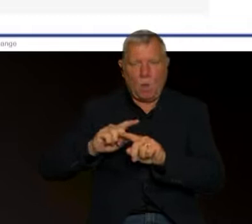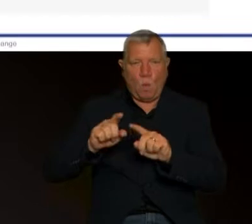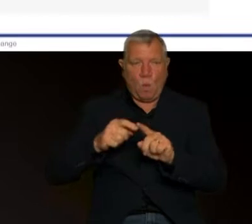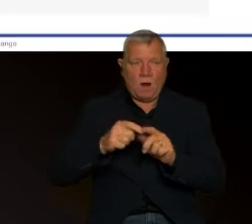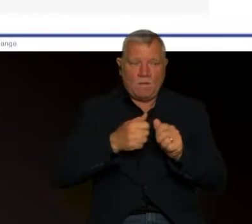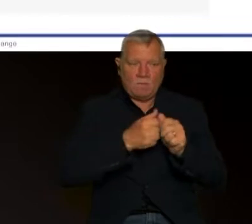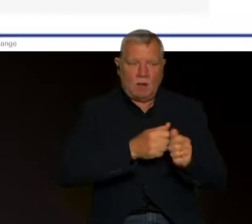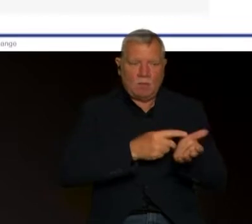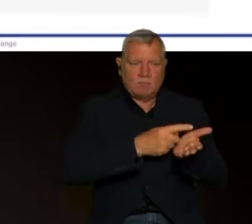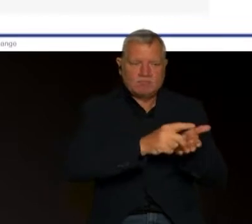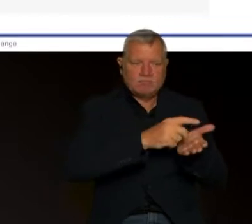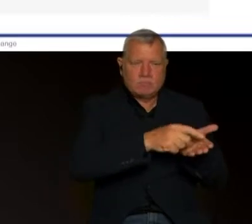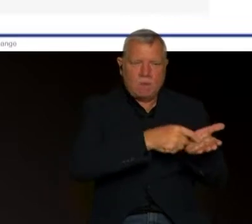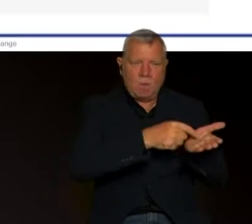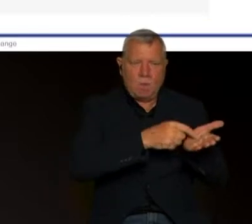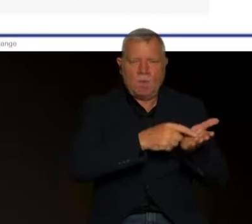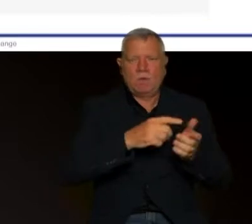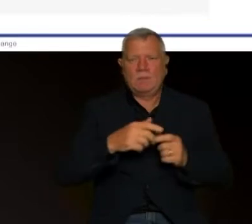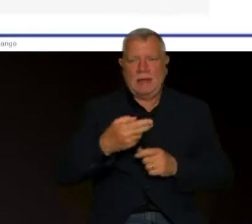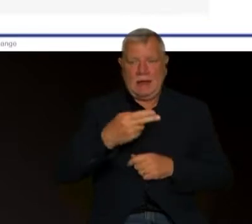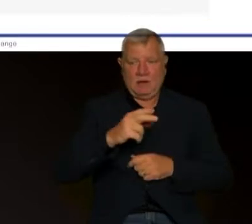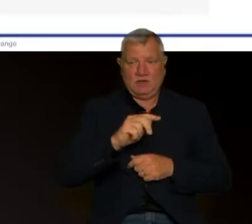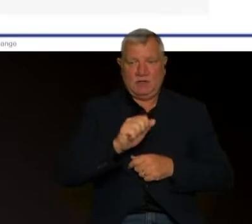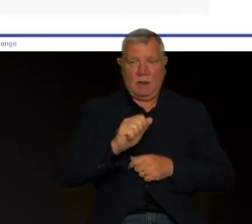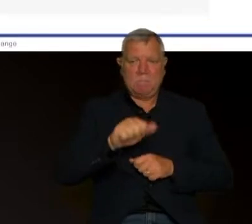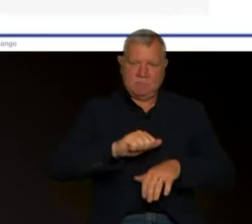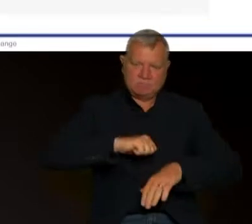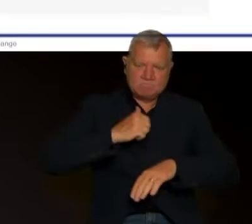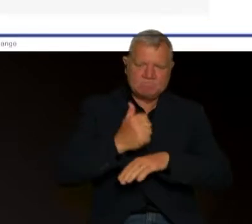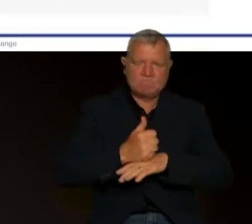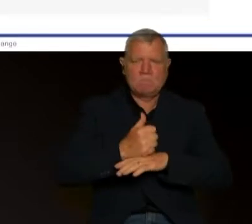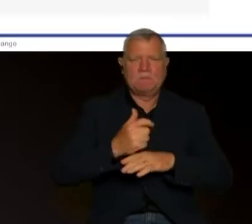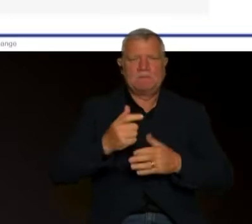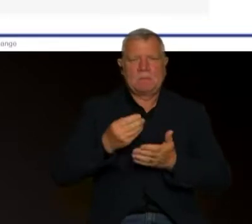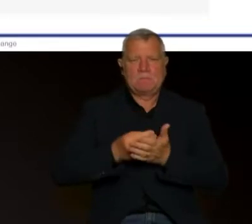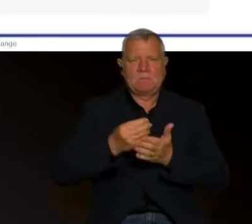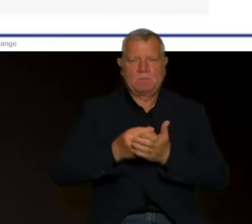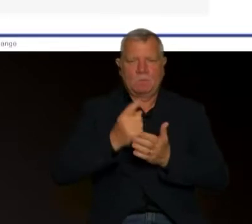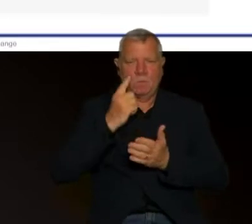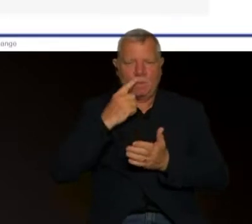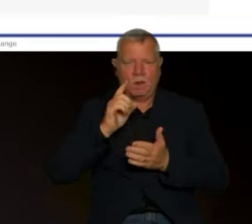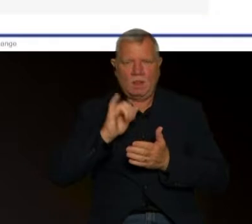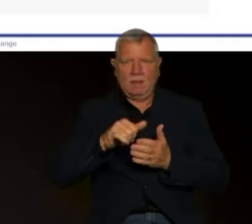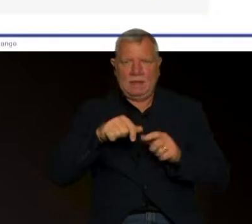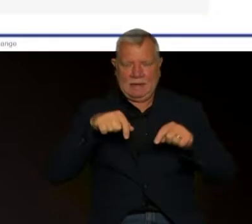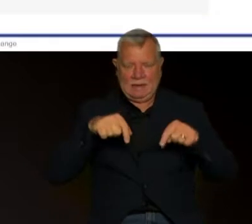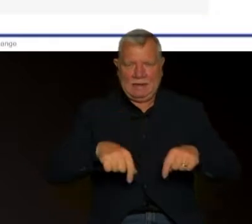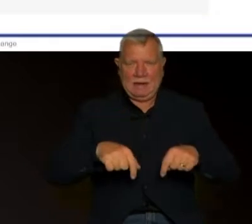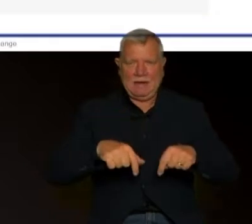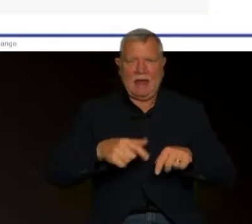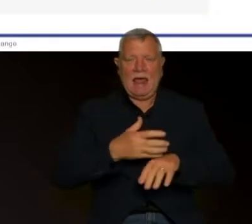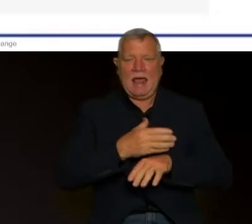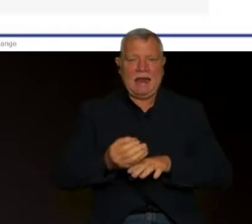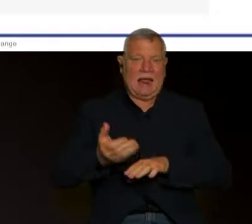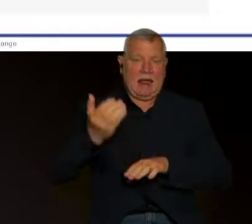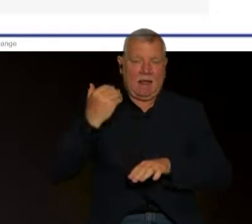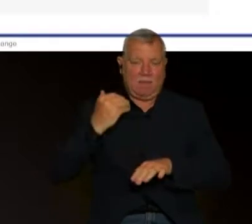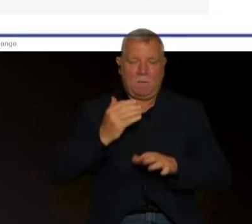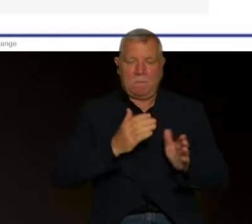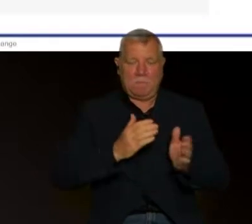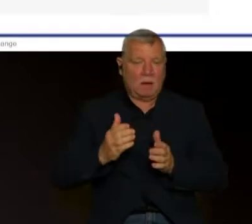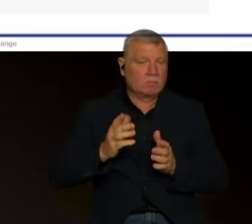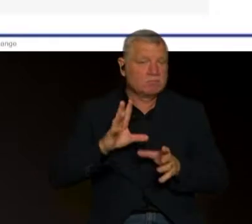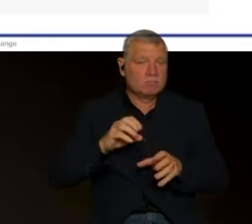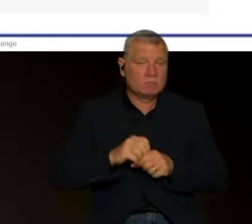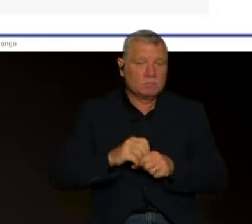fulfilling its debt obligations, HTA must implement the fiscal measures that have been called for in this and previous fiscal plans,